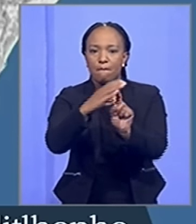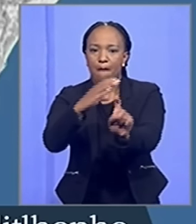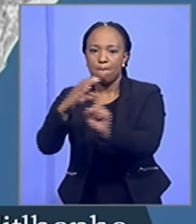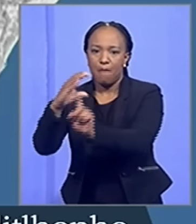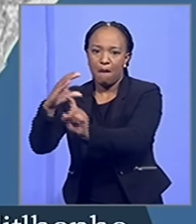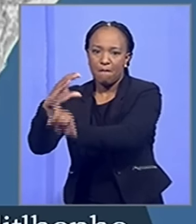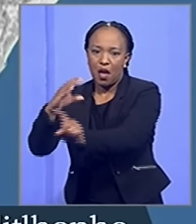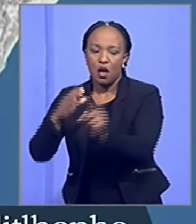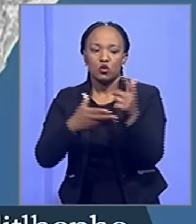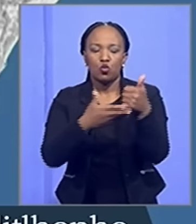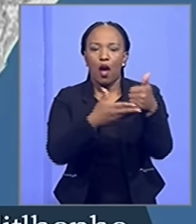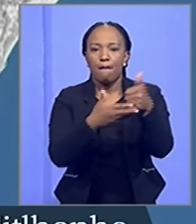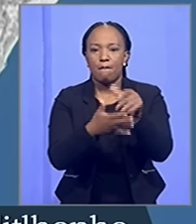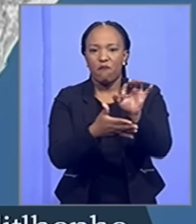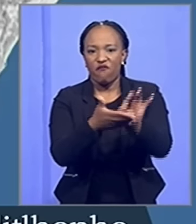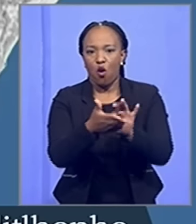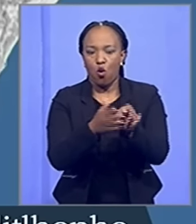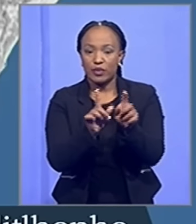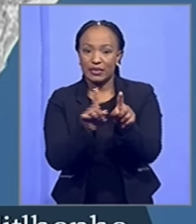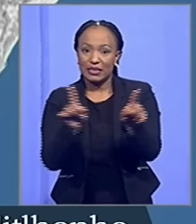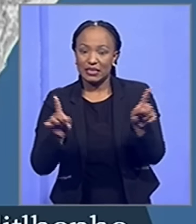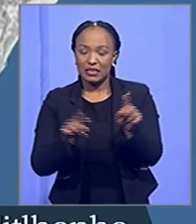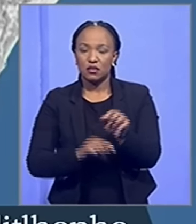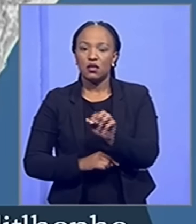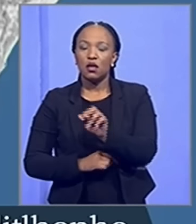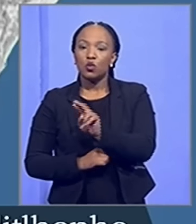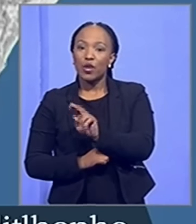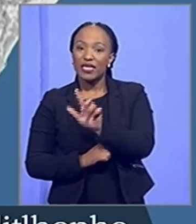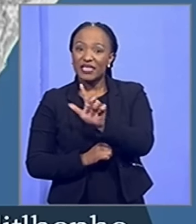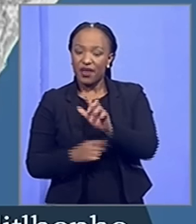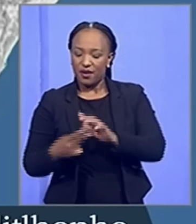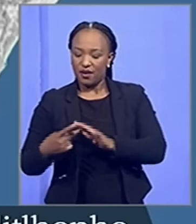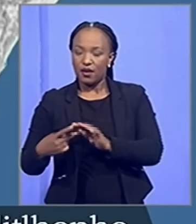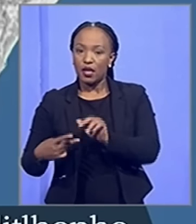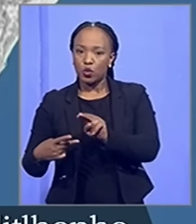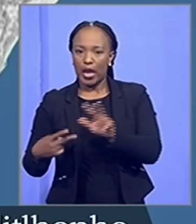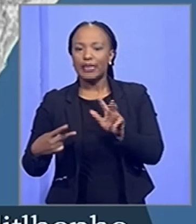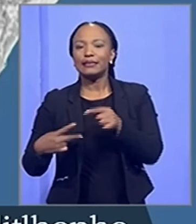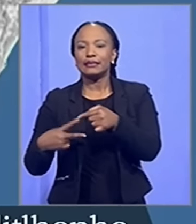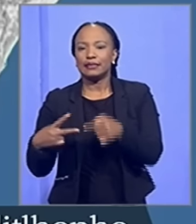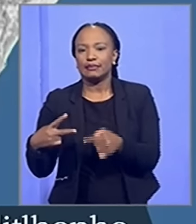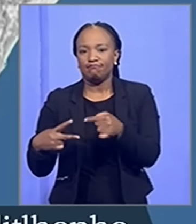thusa go tlhopha ka one matsatsi ao a di-27 le